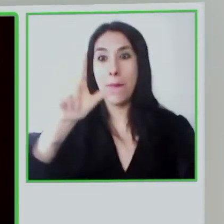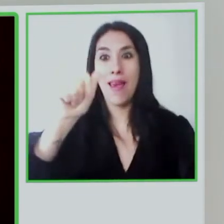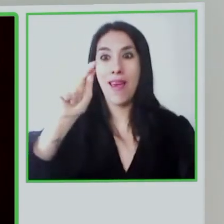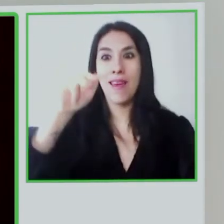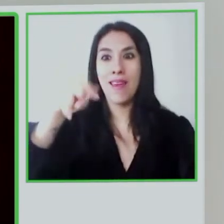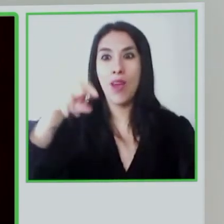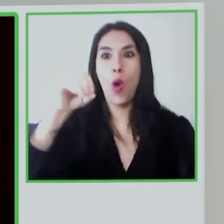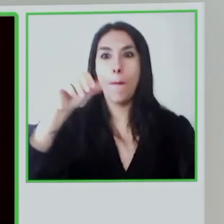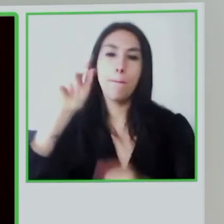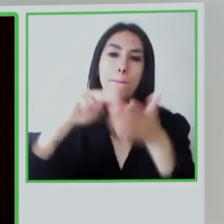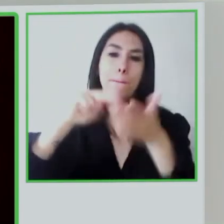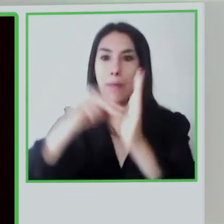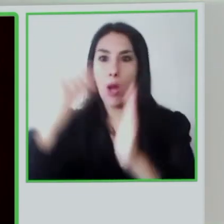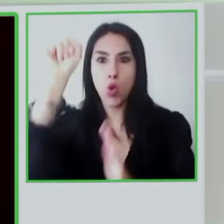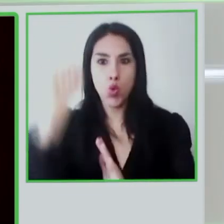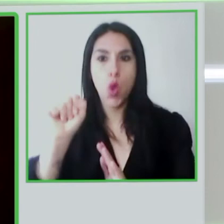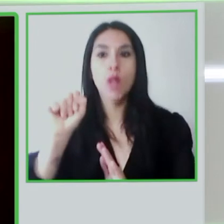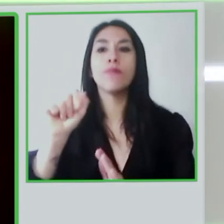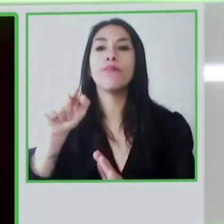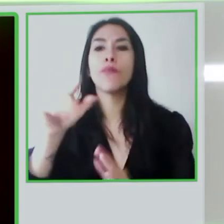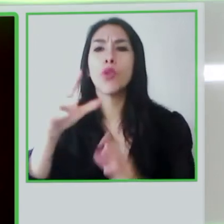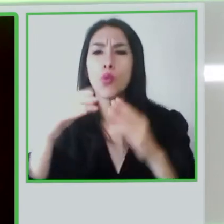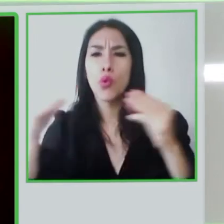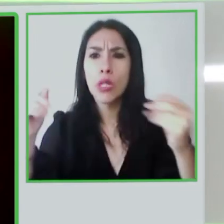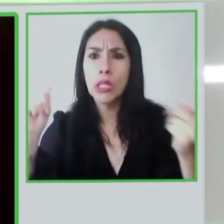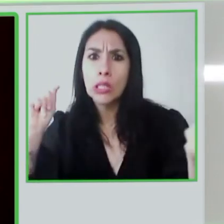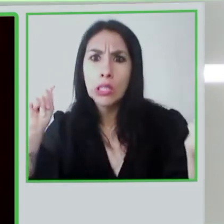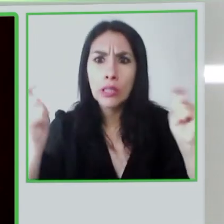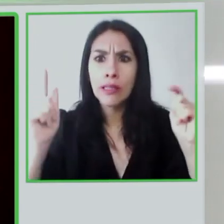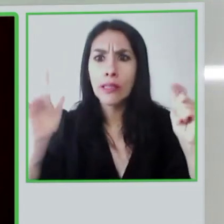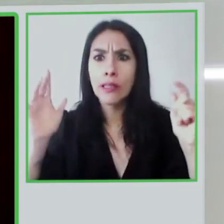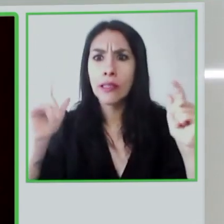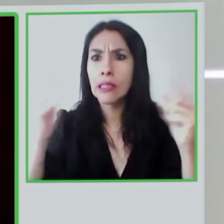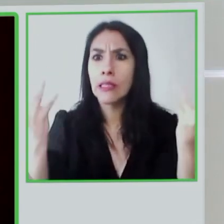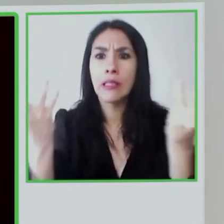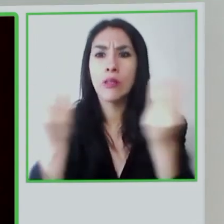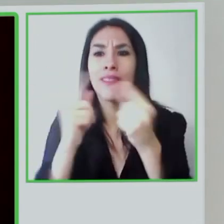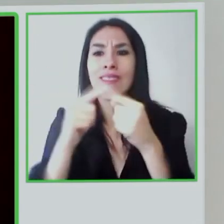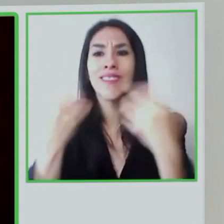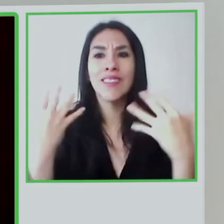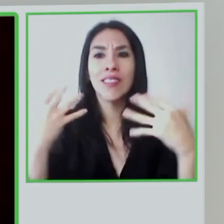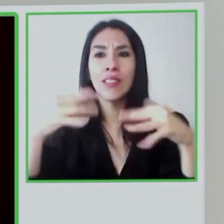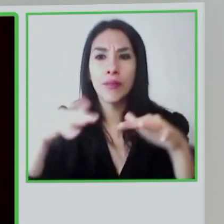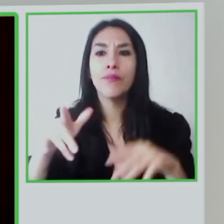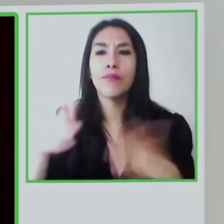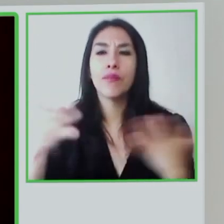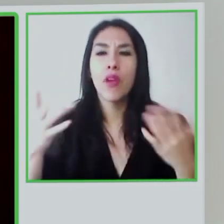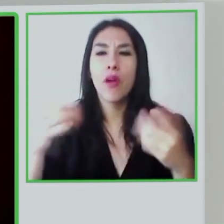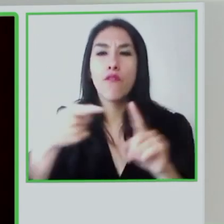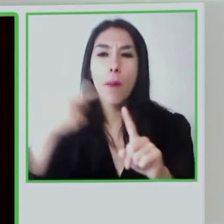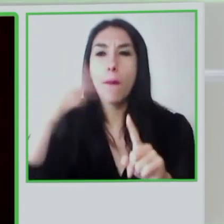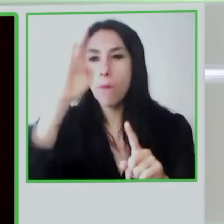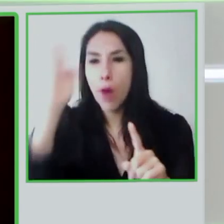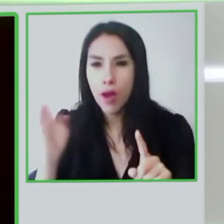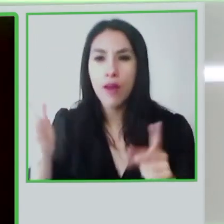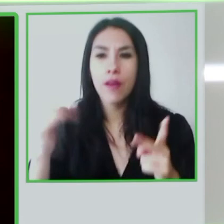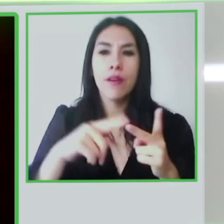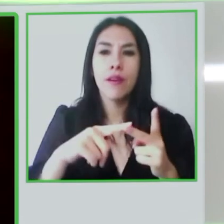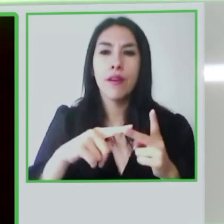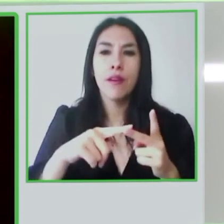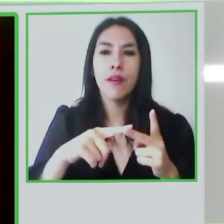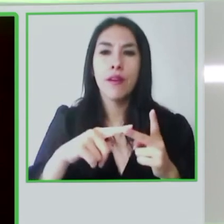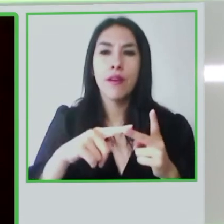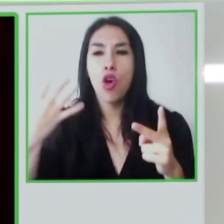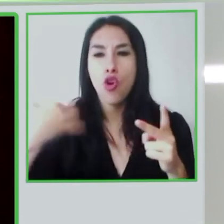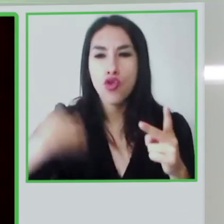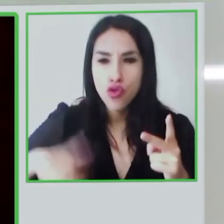exchange, including international networks, including America, Latin America, Brazil, Mexico, and Chile. Many